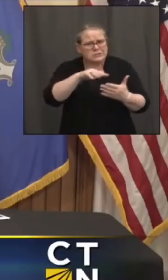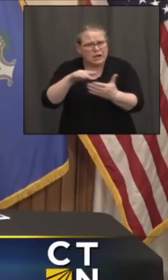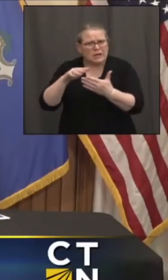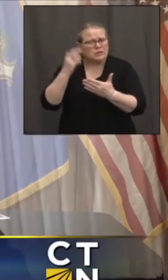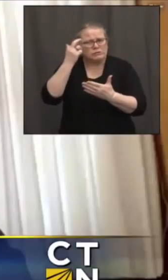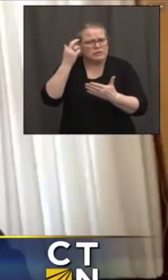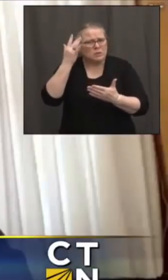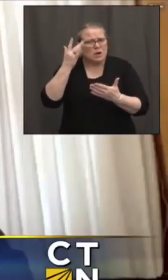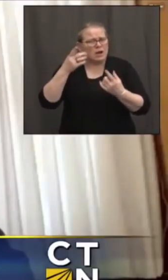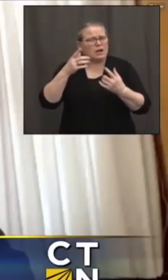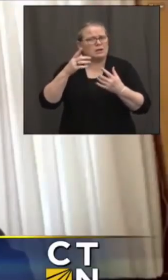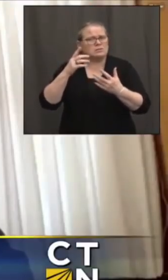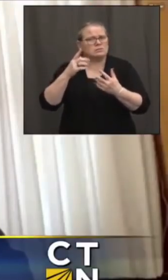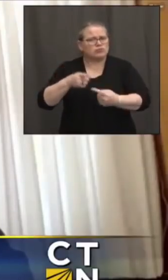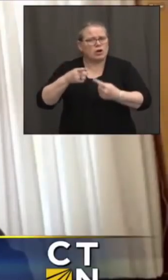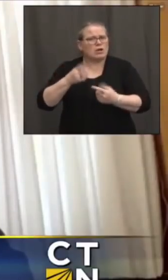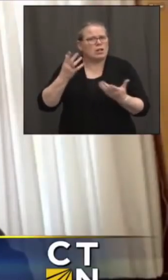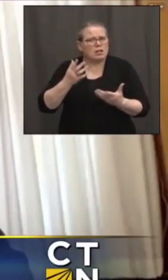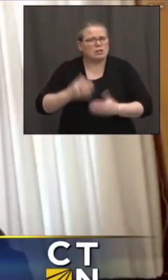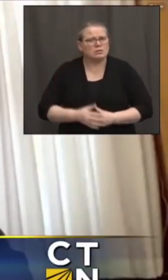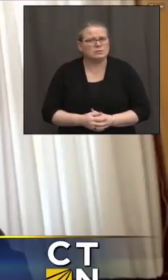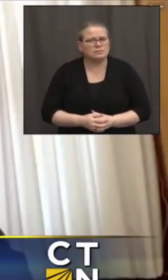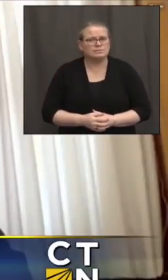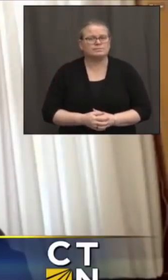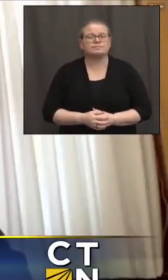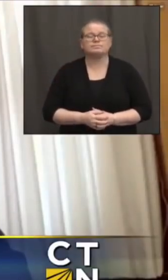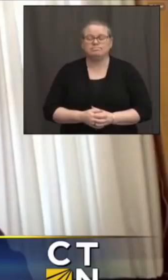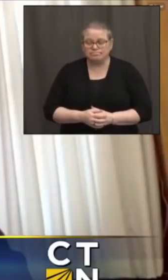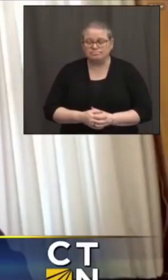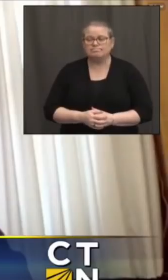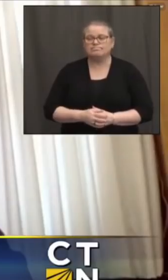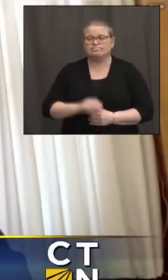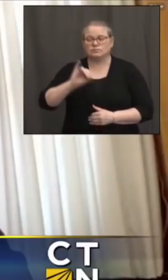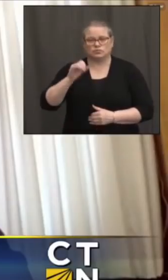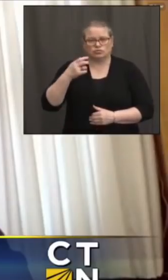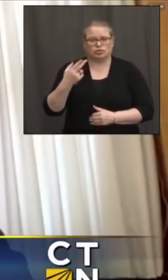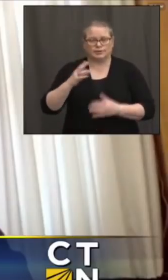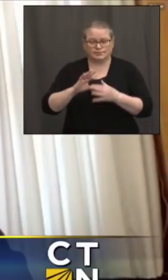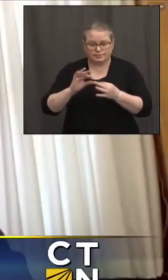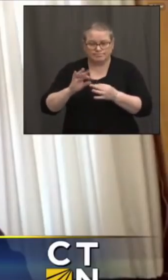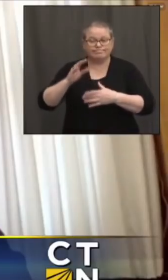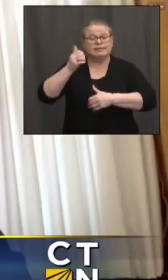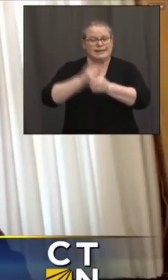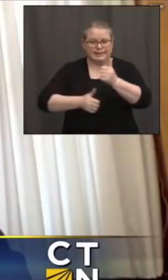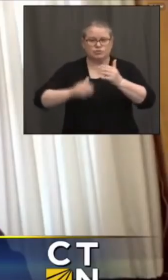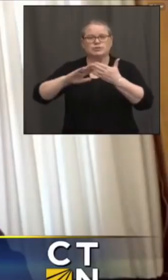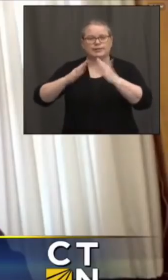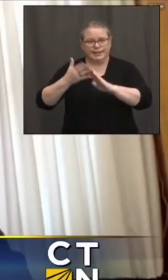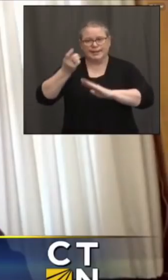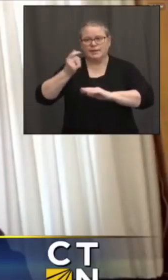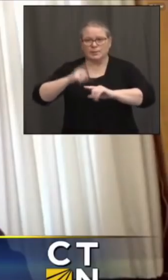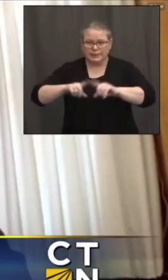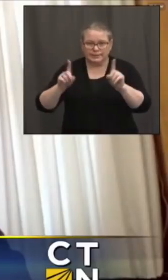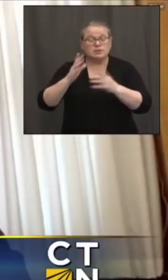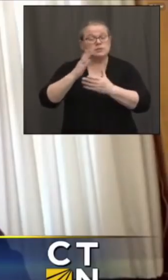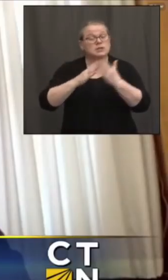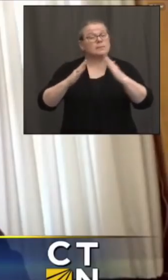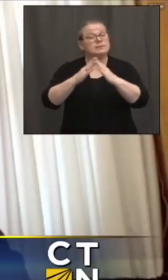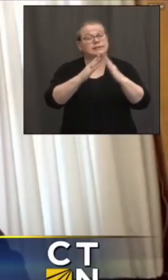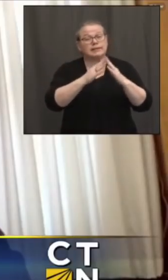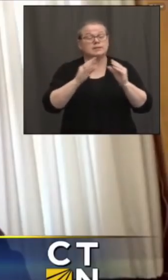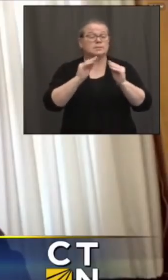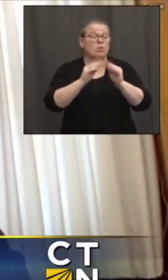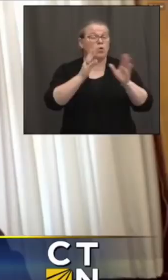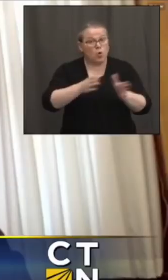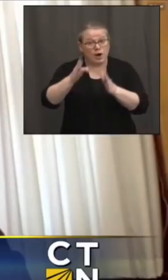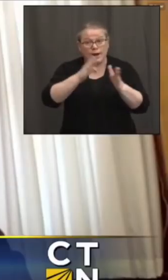Yeah, I mean, as we've discussed, each city is a little different, and some get organized a little faster and more aggressively than